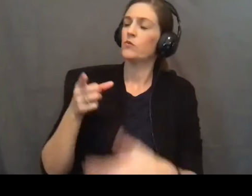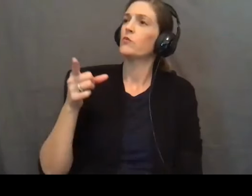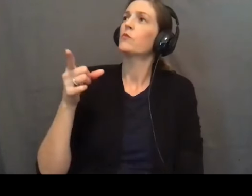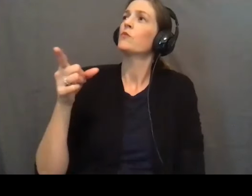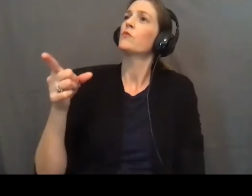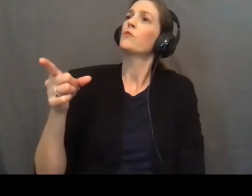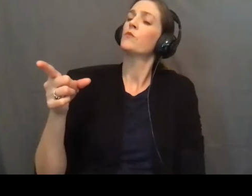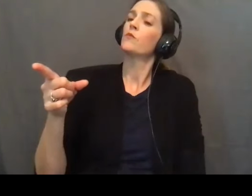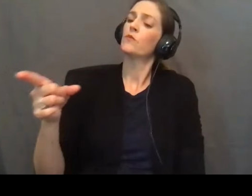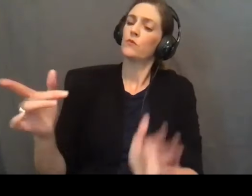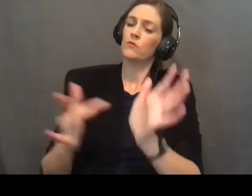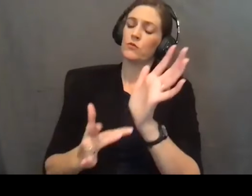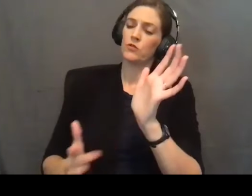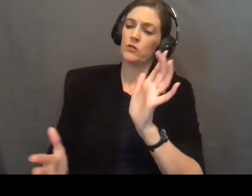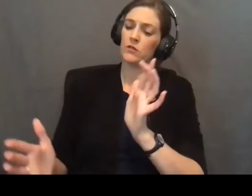Jesus